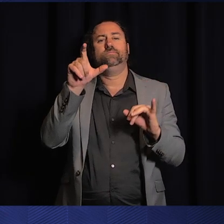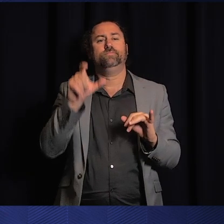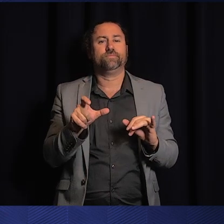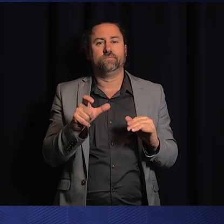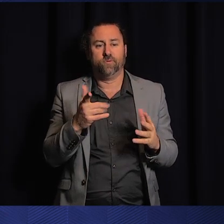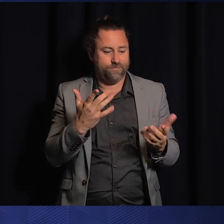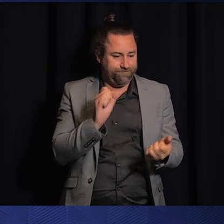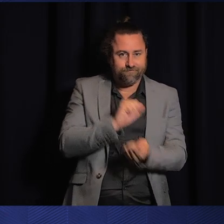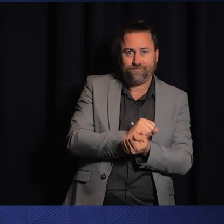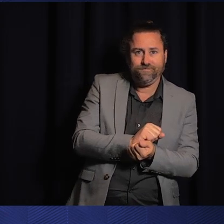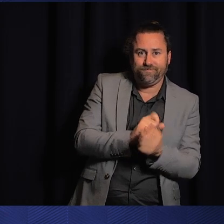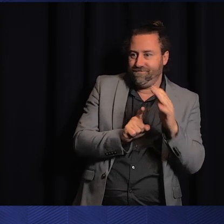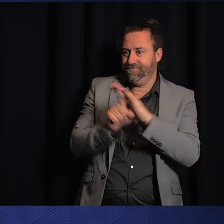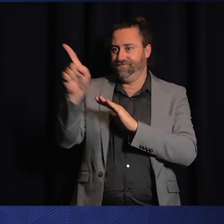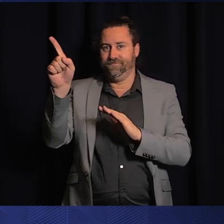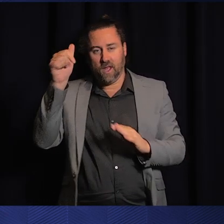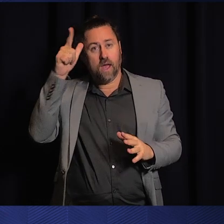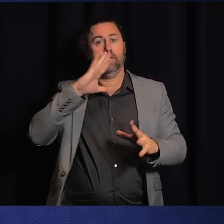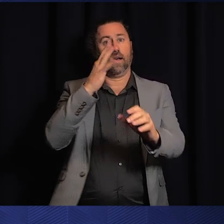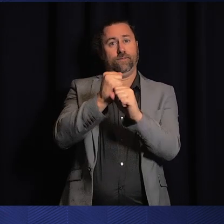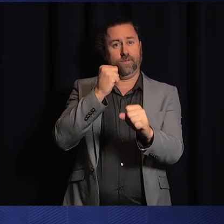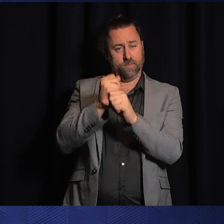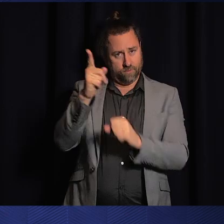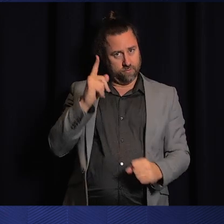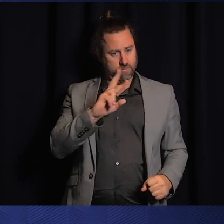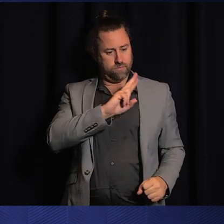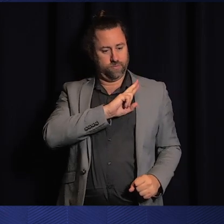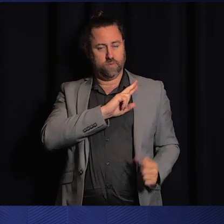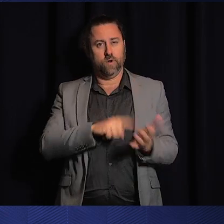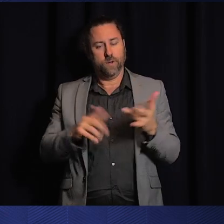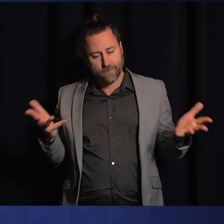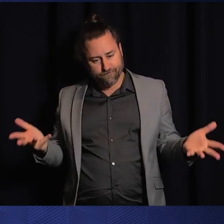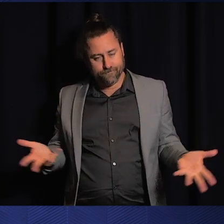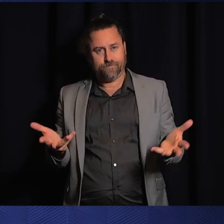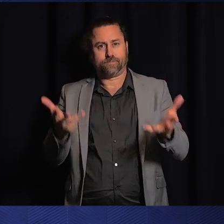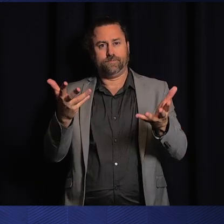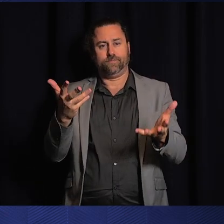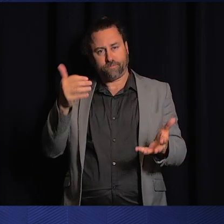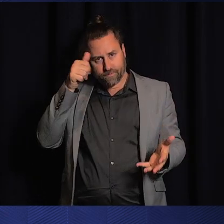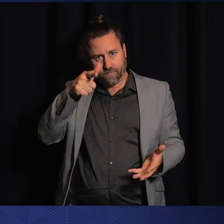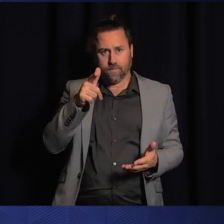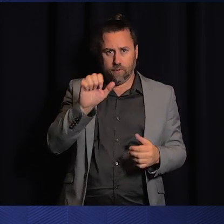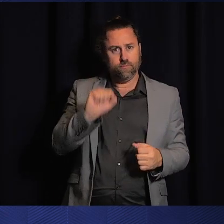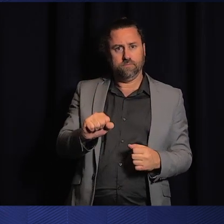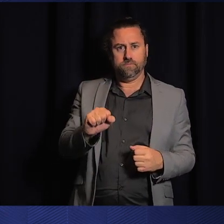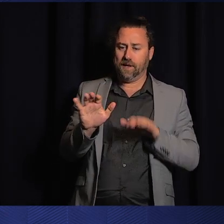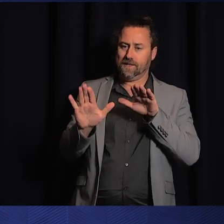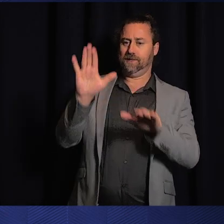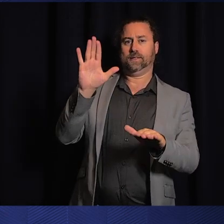emphasizing the critical role of the state as the duty bearer in exercise of its sovereignty and constitutional